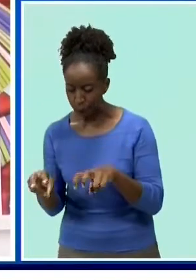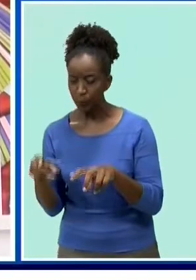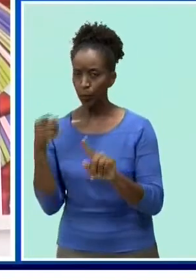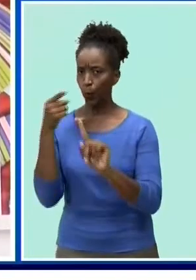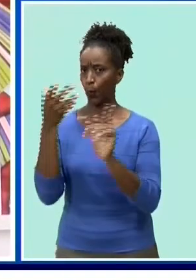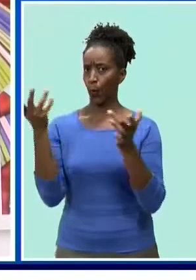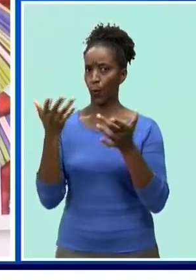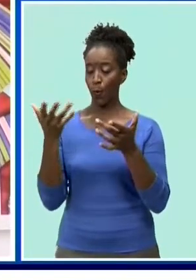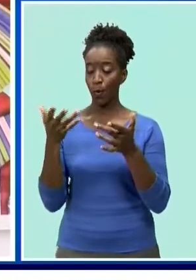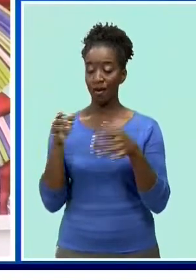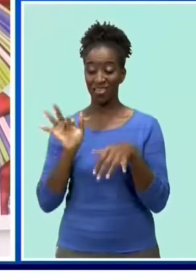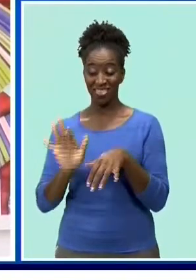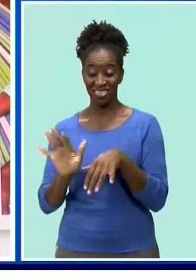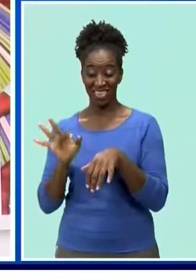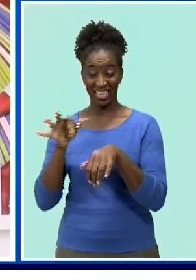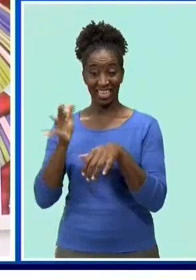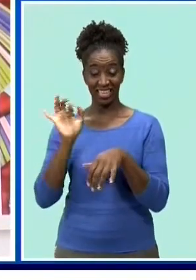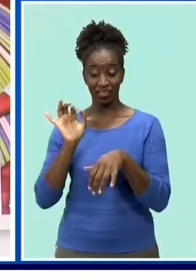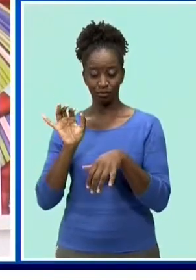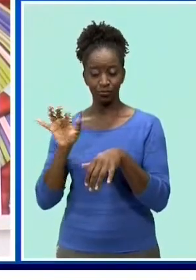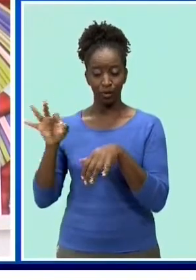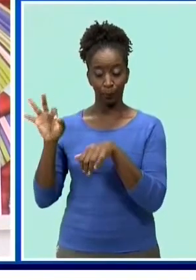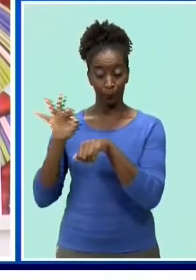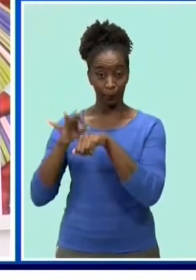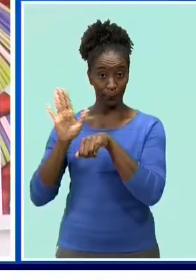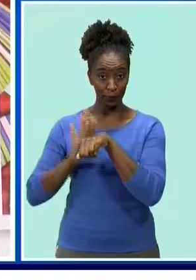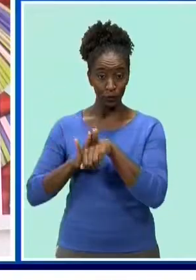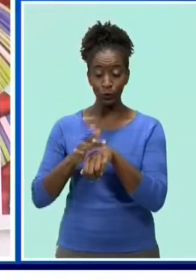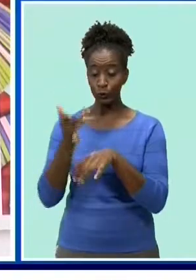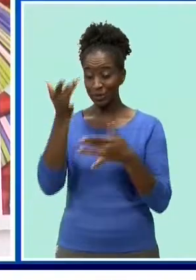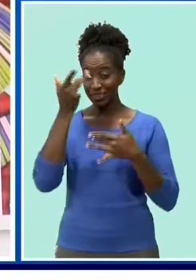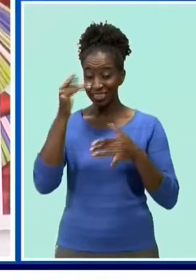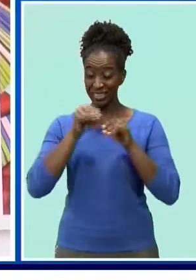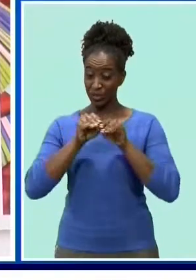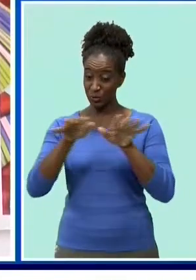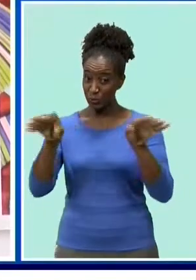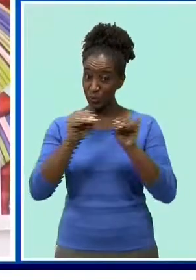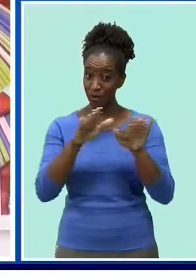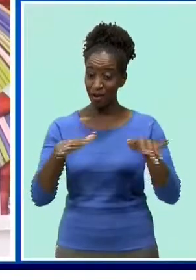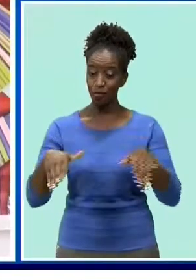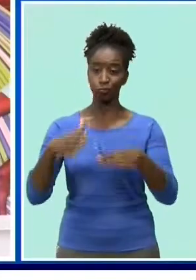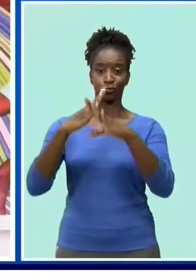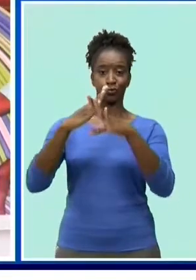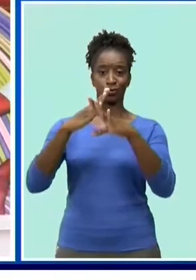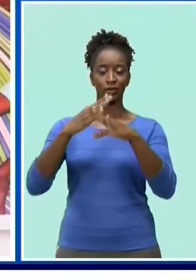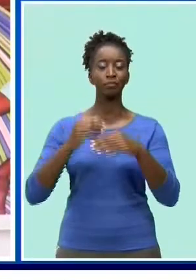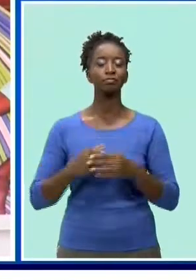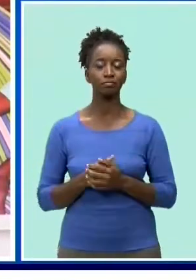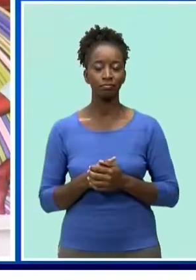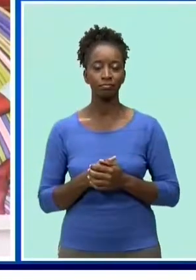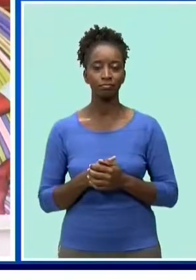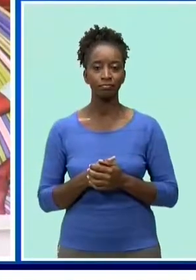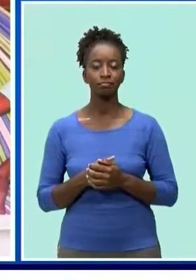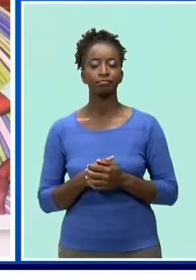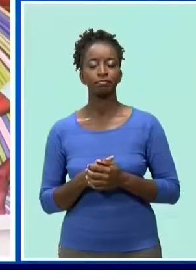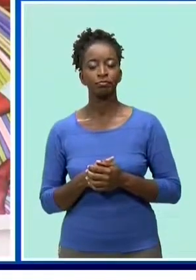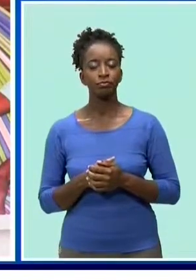Public health threats do not respect borders, territorial waters, and not even